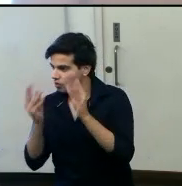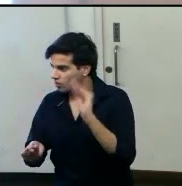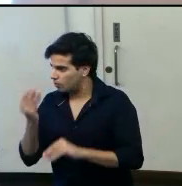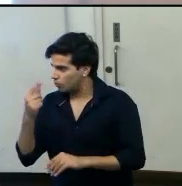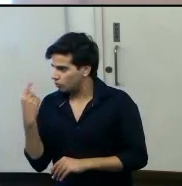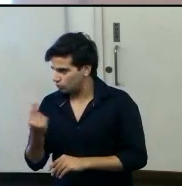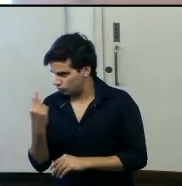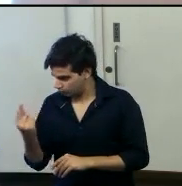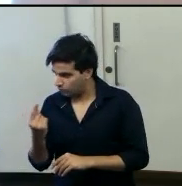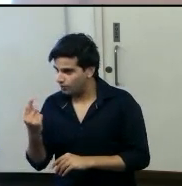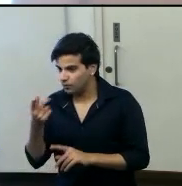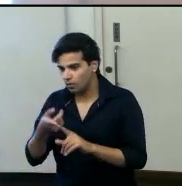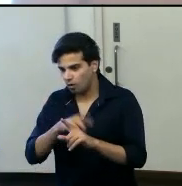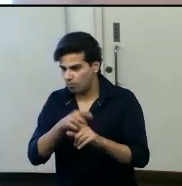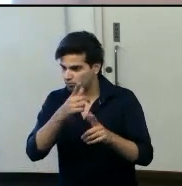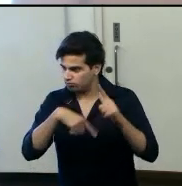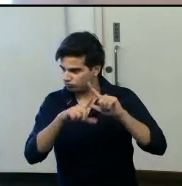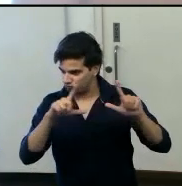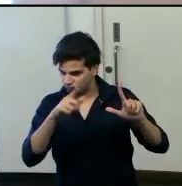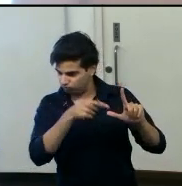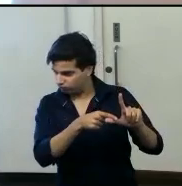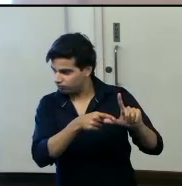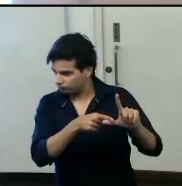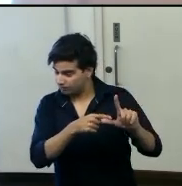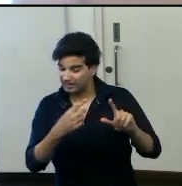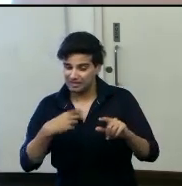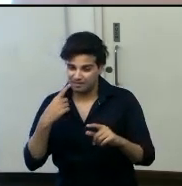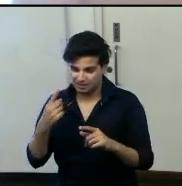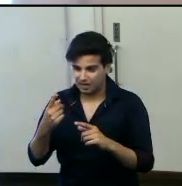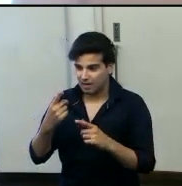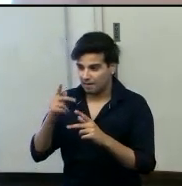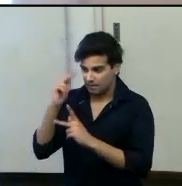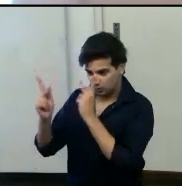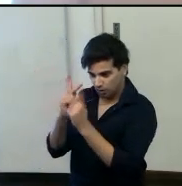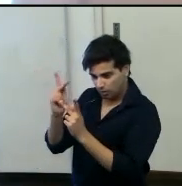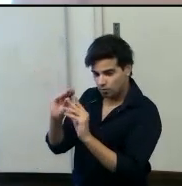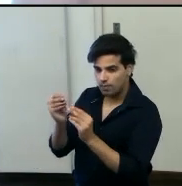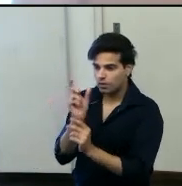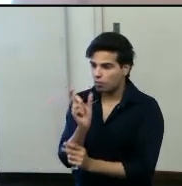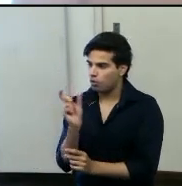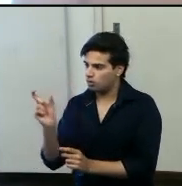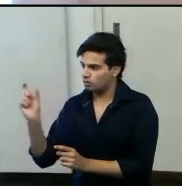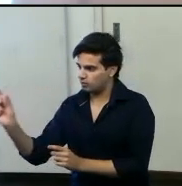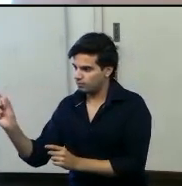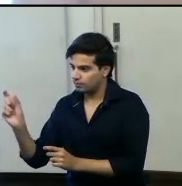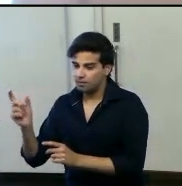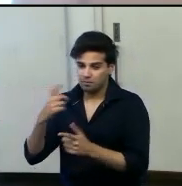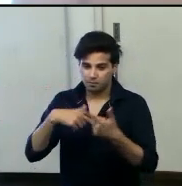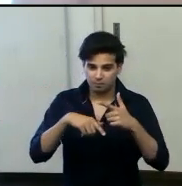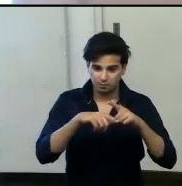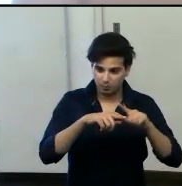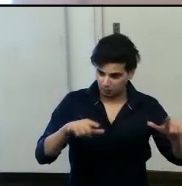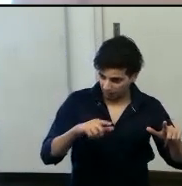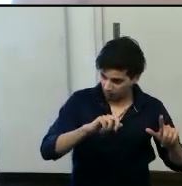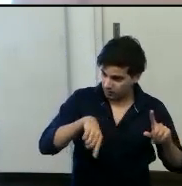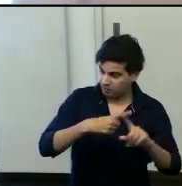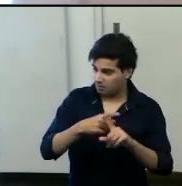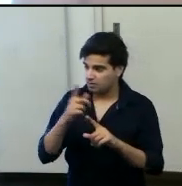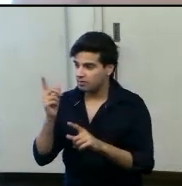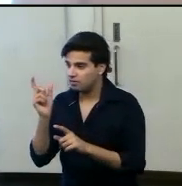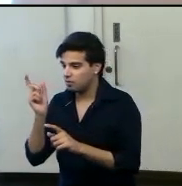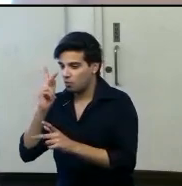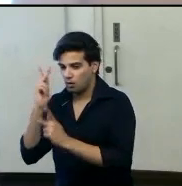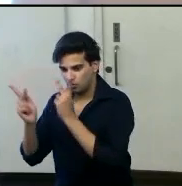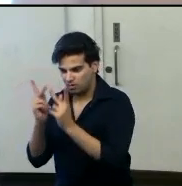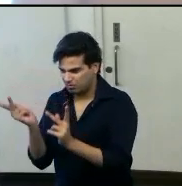then you make something from that. And then if you have to talk about visual, then we use words. So this interplay between visual and text, in that sense, is